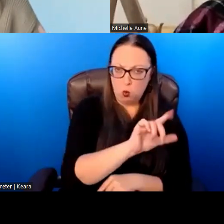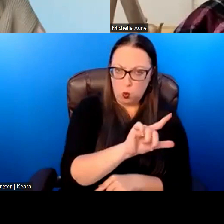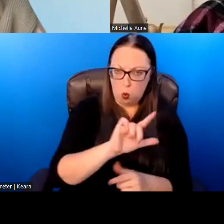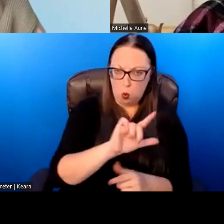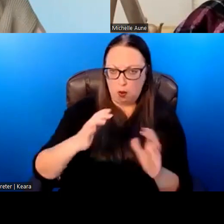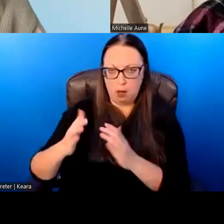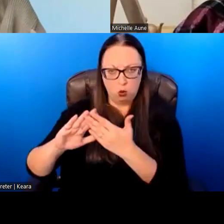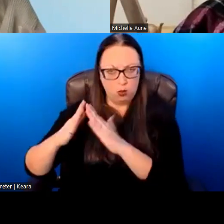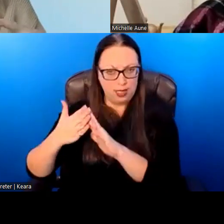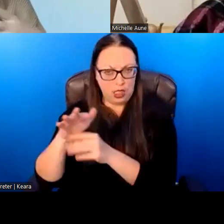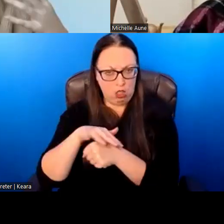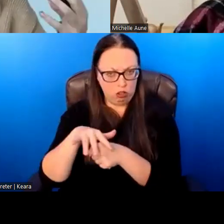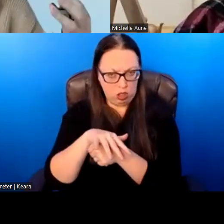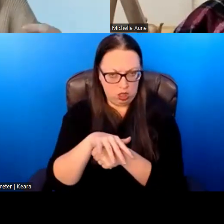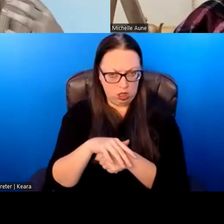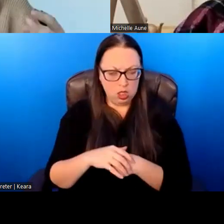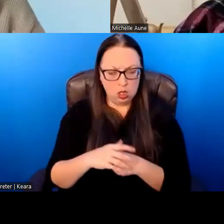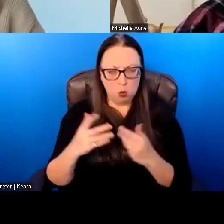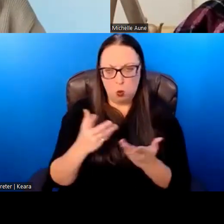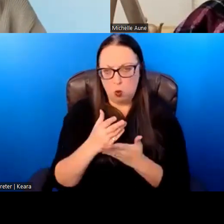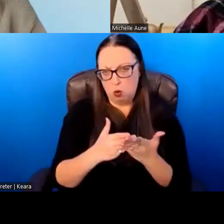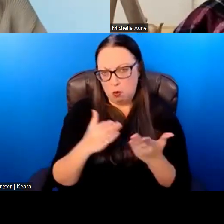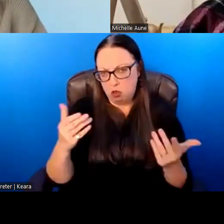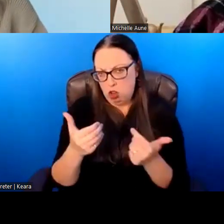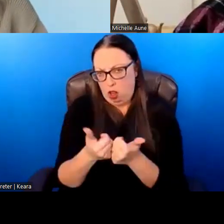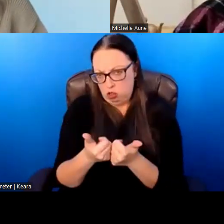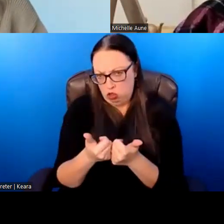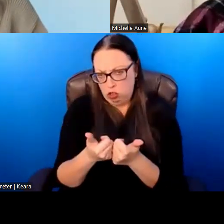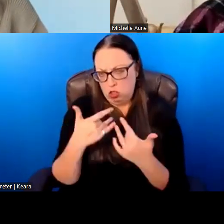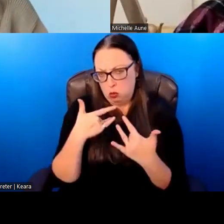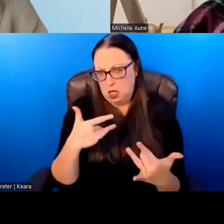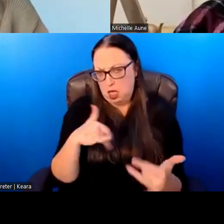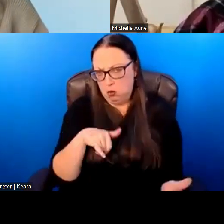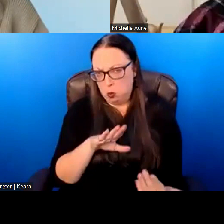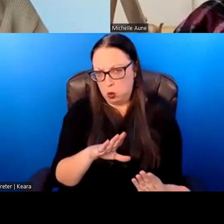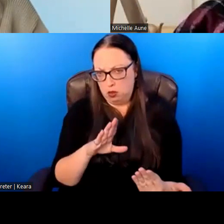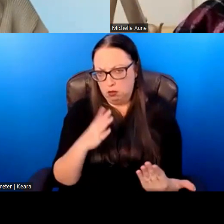areas? And what are some of the challenges you've had to address there?